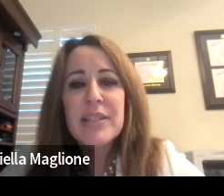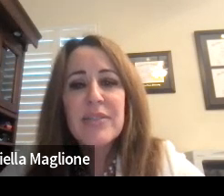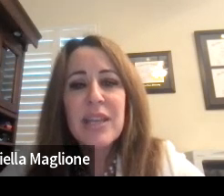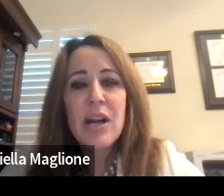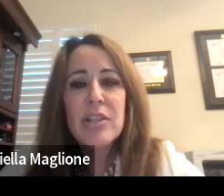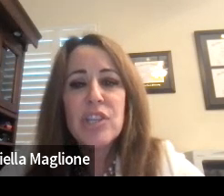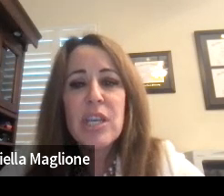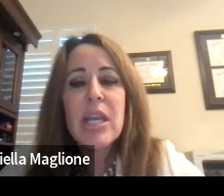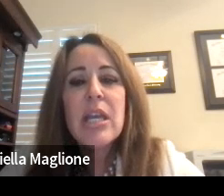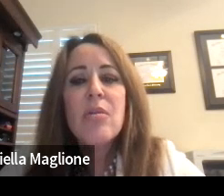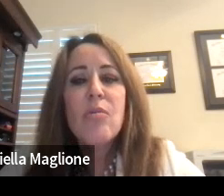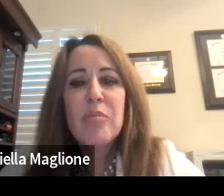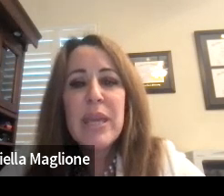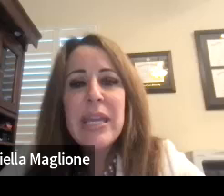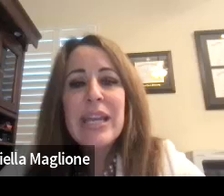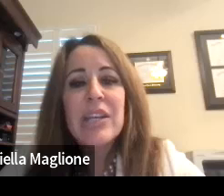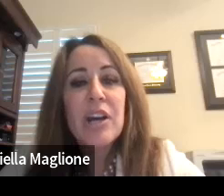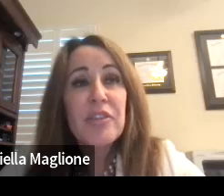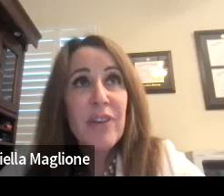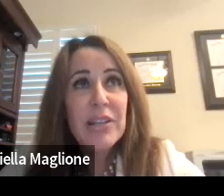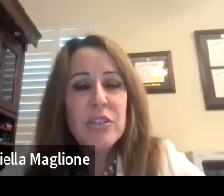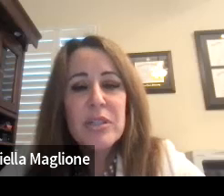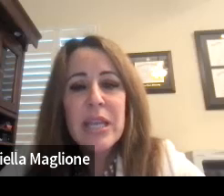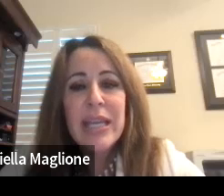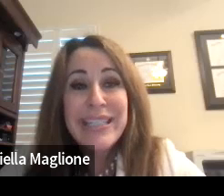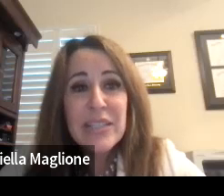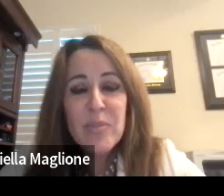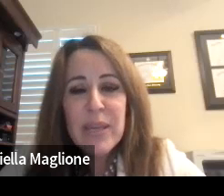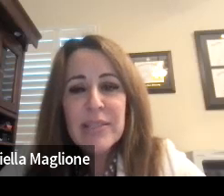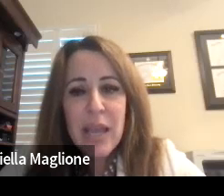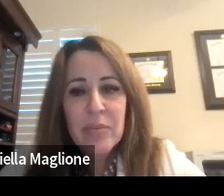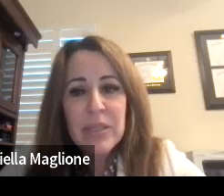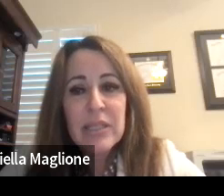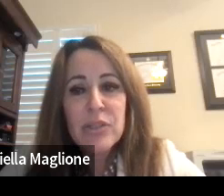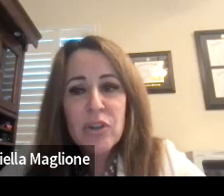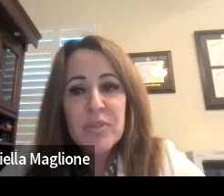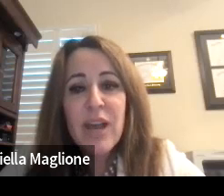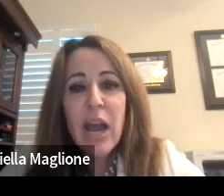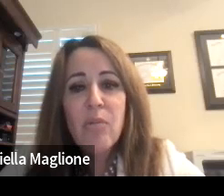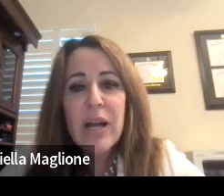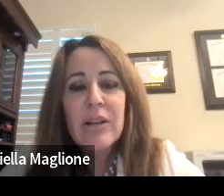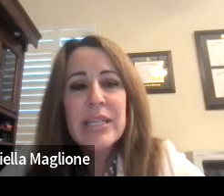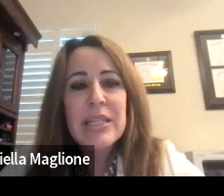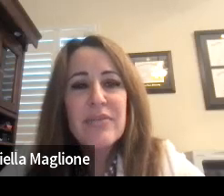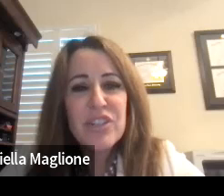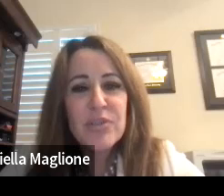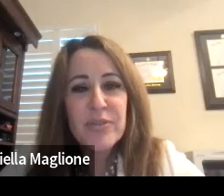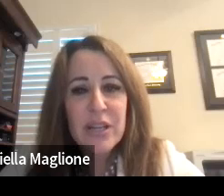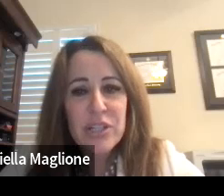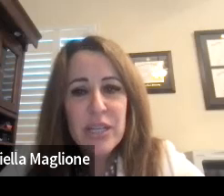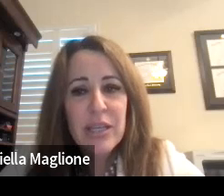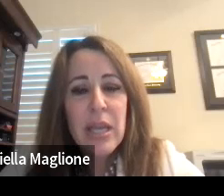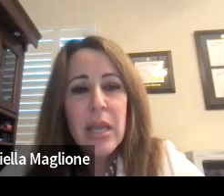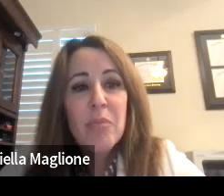to positive psychology, well-being and other factors need to be examined in terms of how well an individual